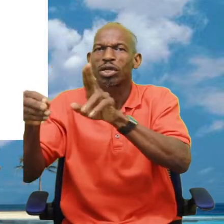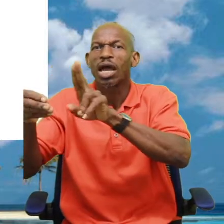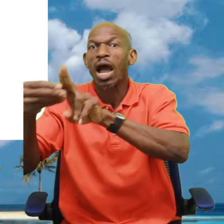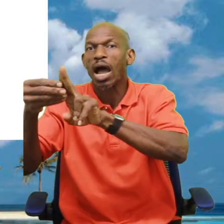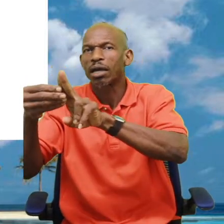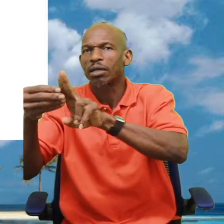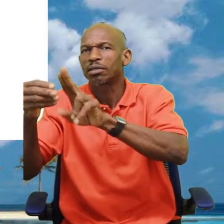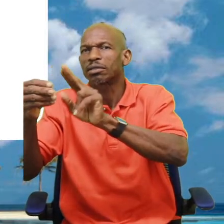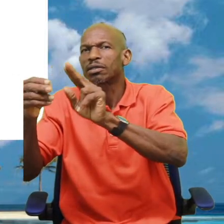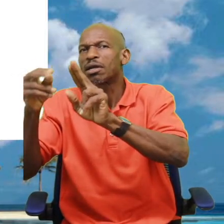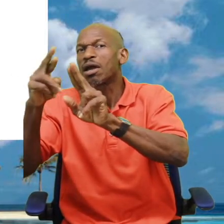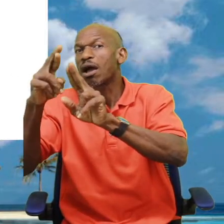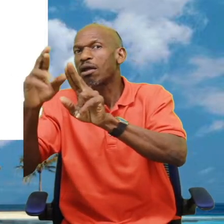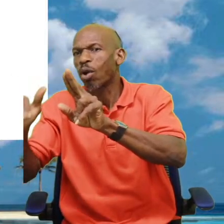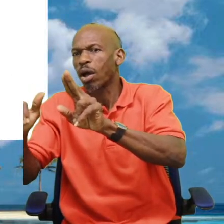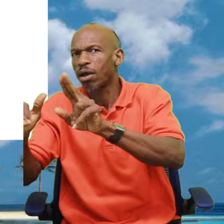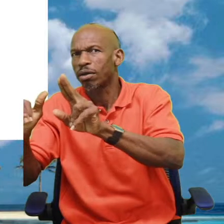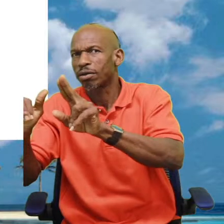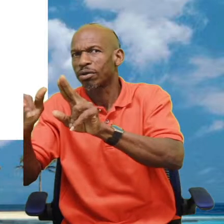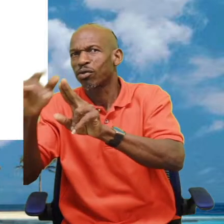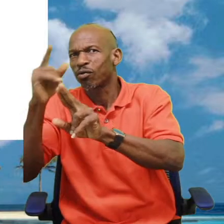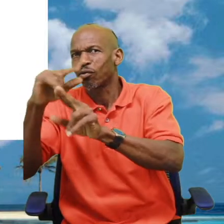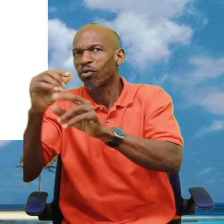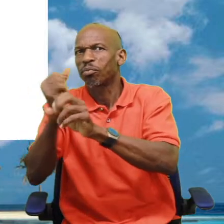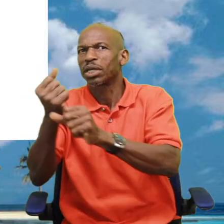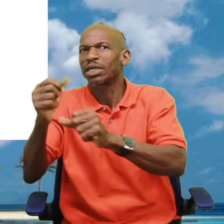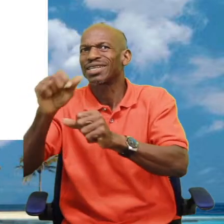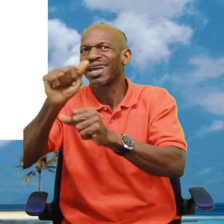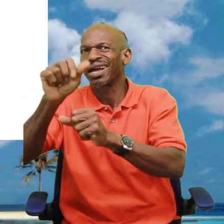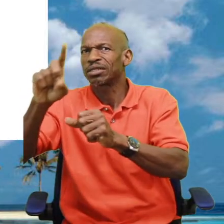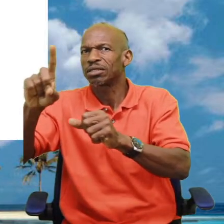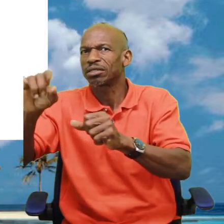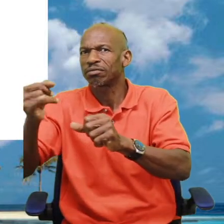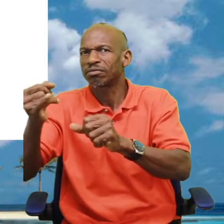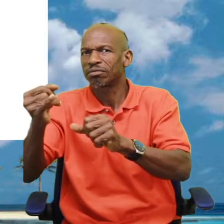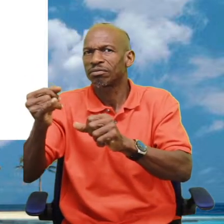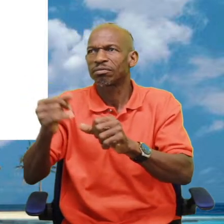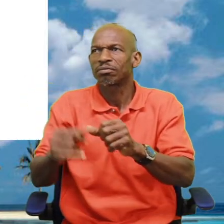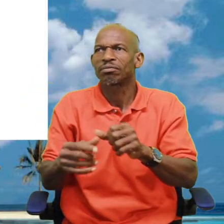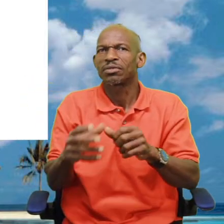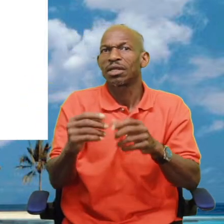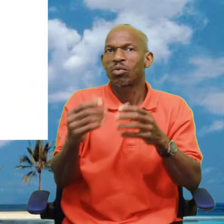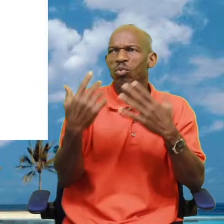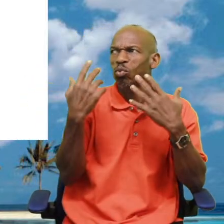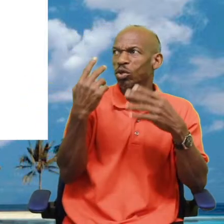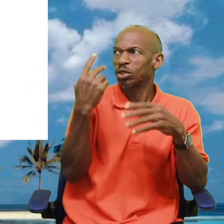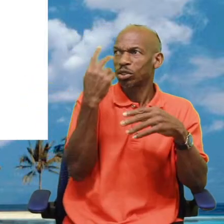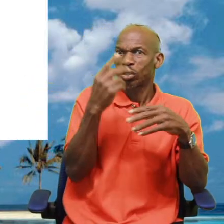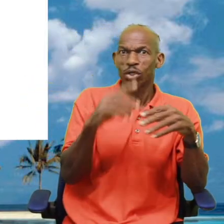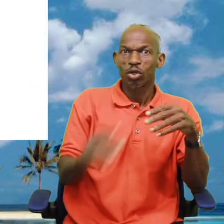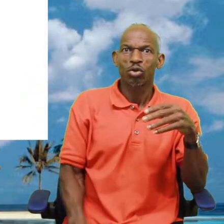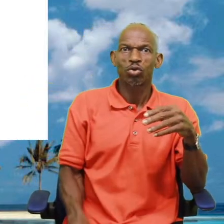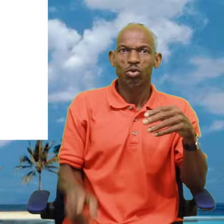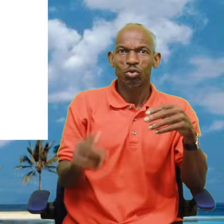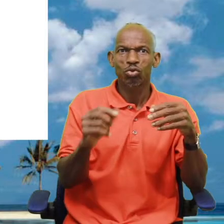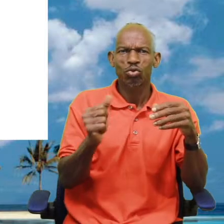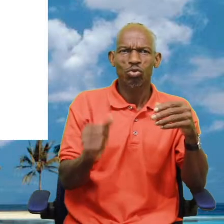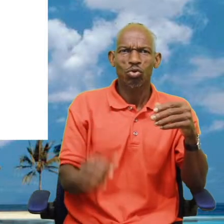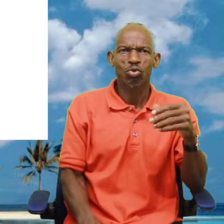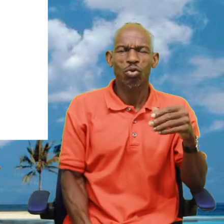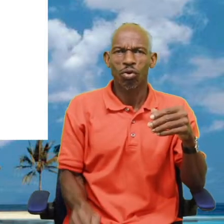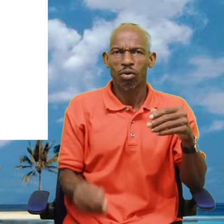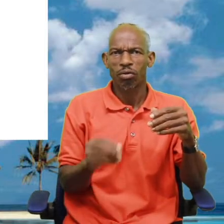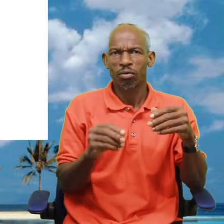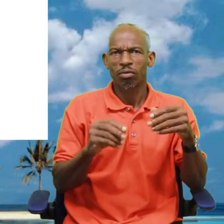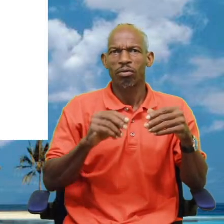What do you think of that dog is? Is that dog sad? Is that dog? So we want to look at the emotions that we're getting from